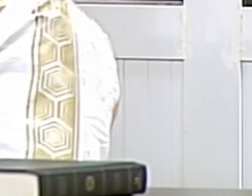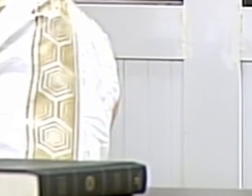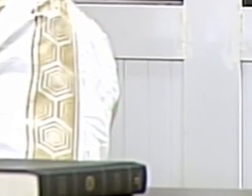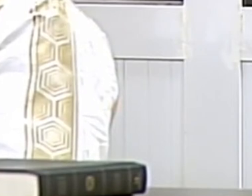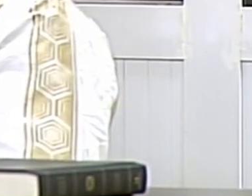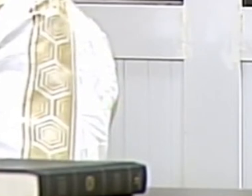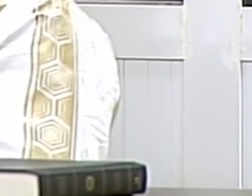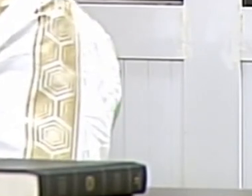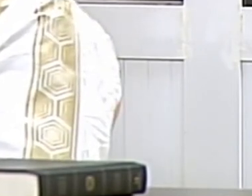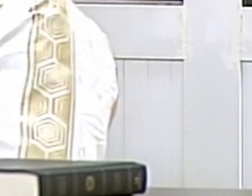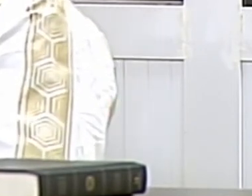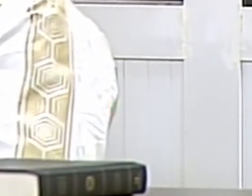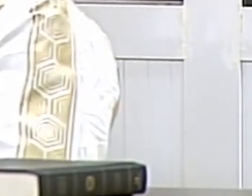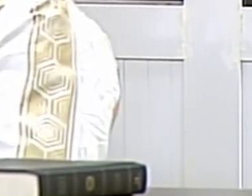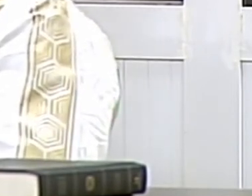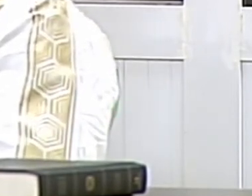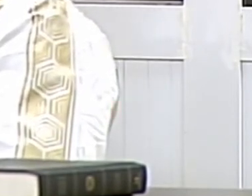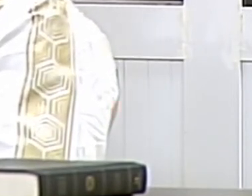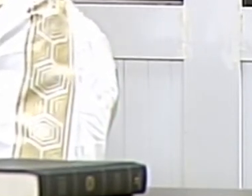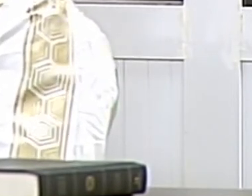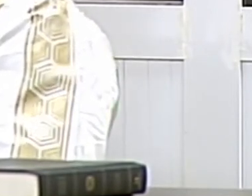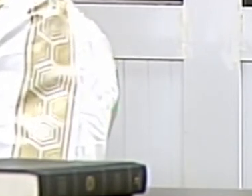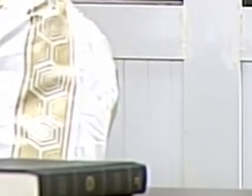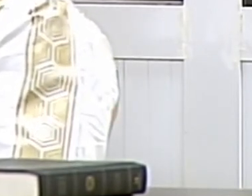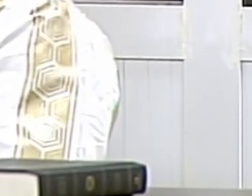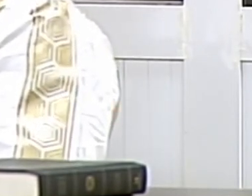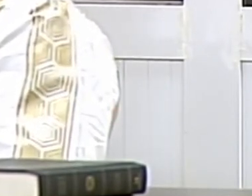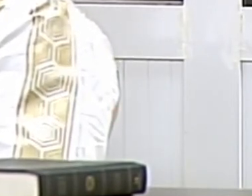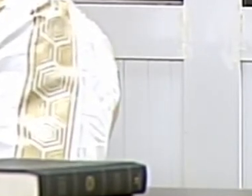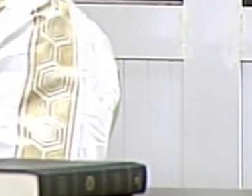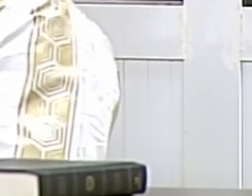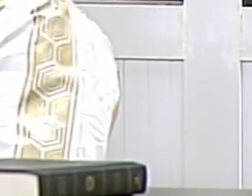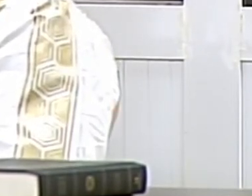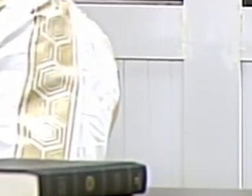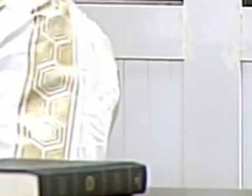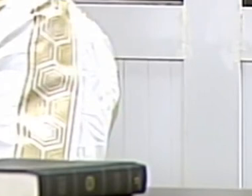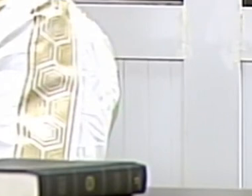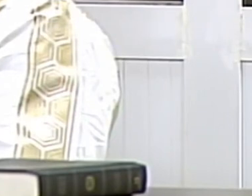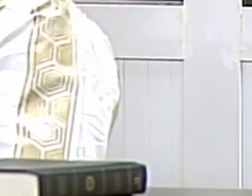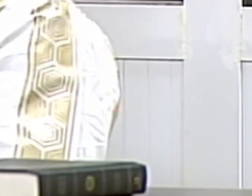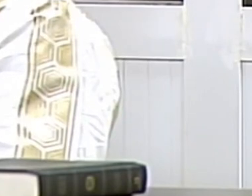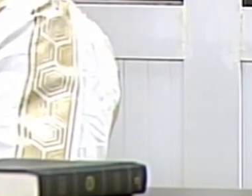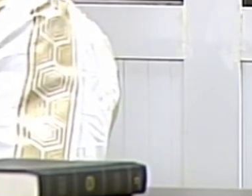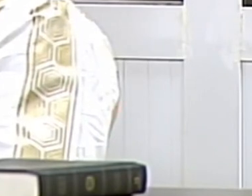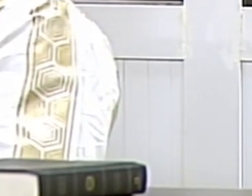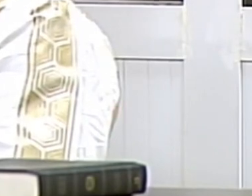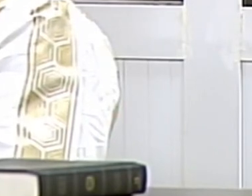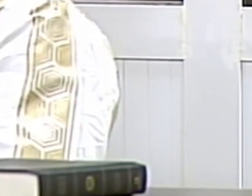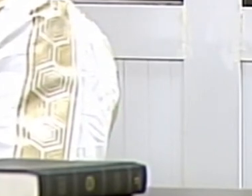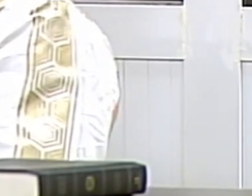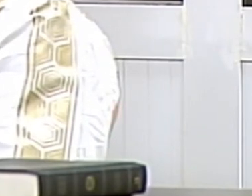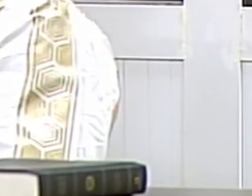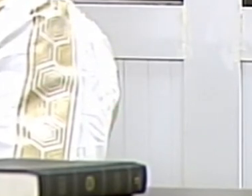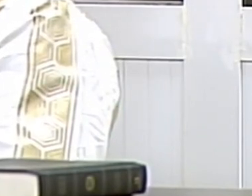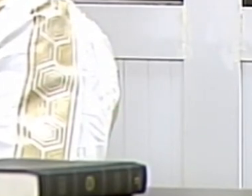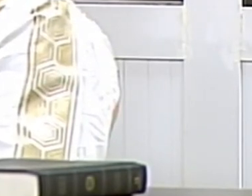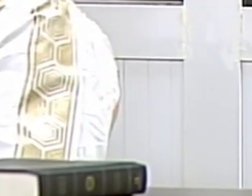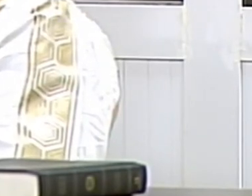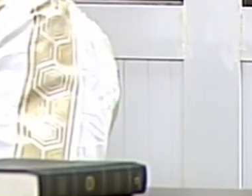ci Aldershot. Thereafter I came back home. Gannaaw lool yépp nak ci la ñibisi. In 85. Ci